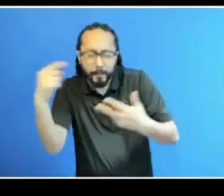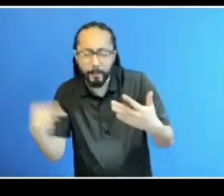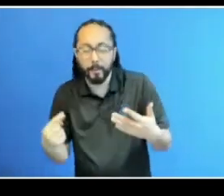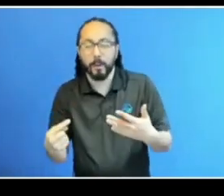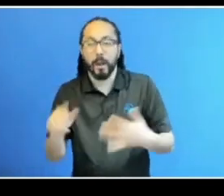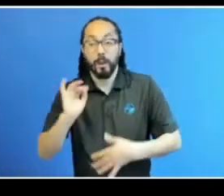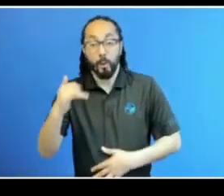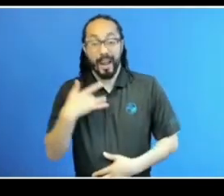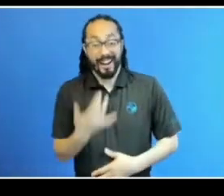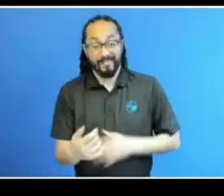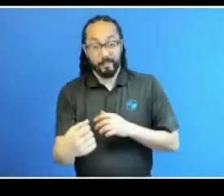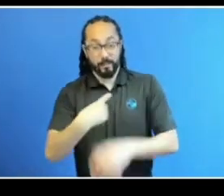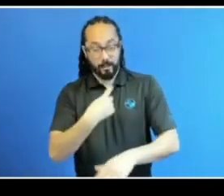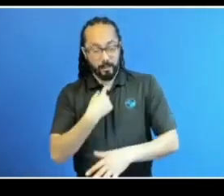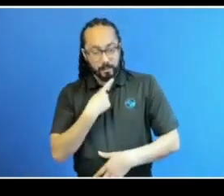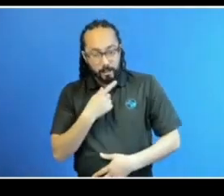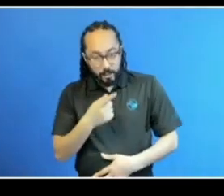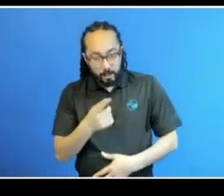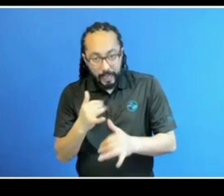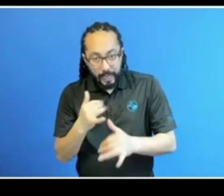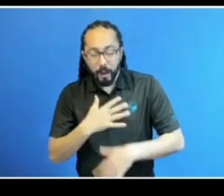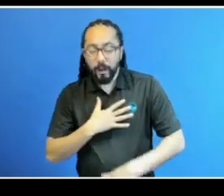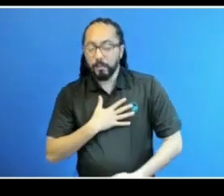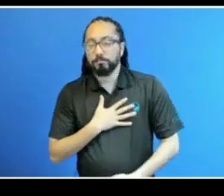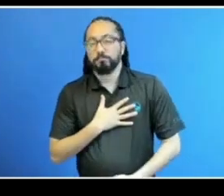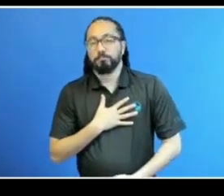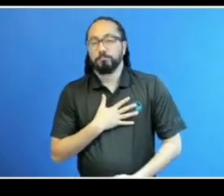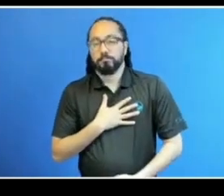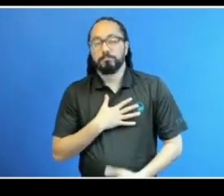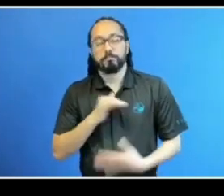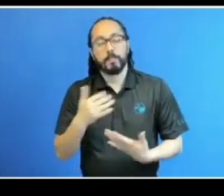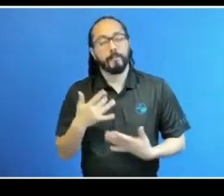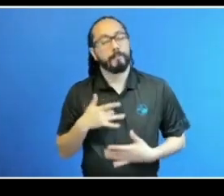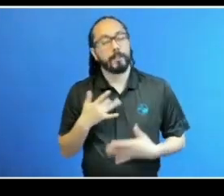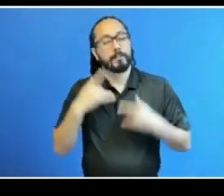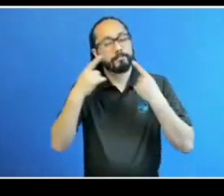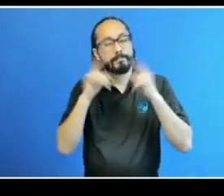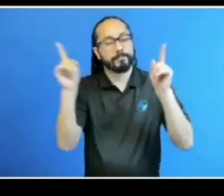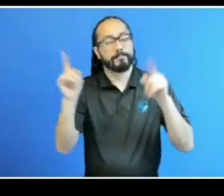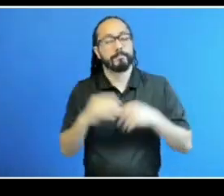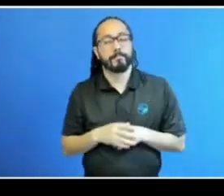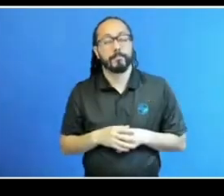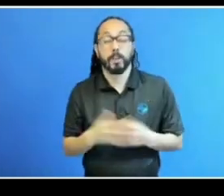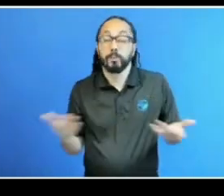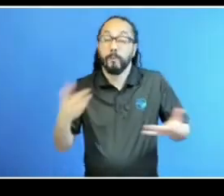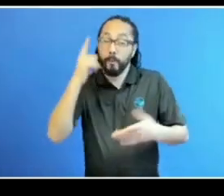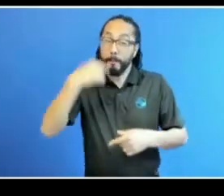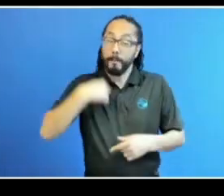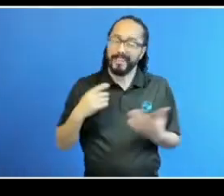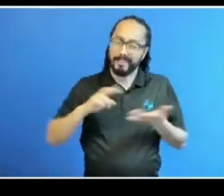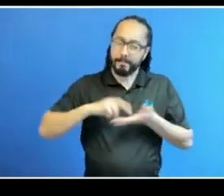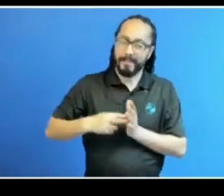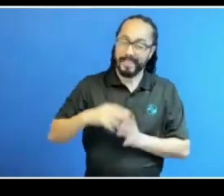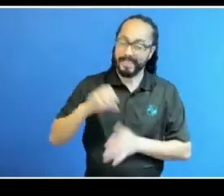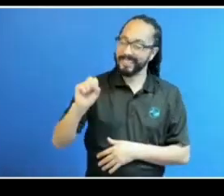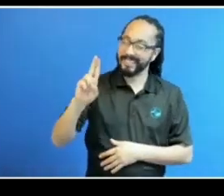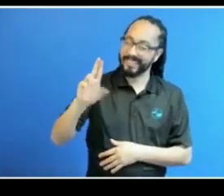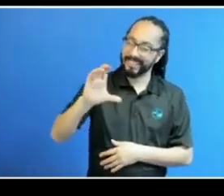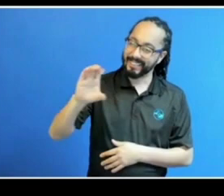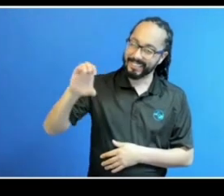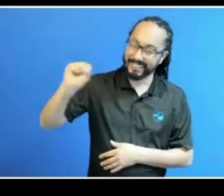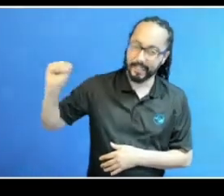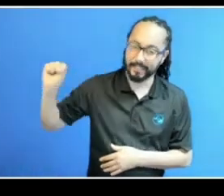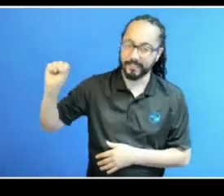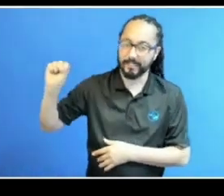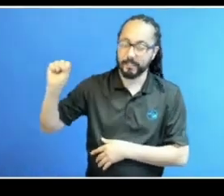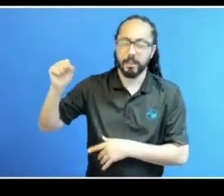nice to know that someone else is out there, So to me, success now means so many different things. And it's not just about,